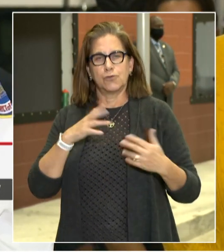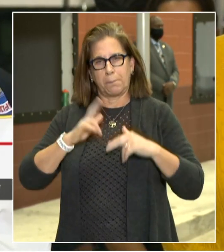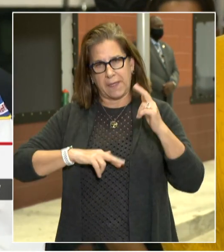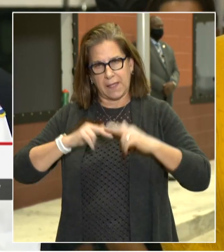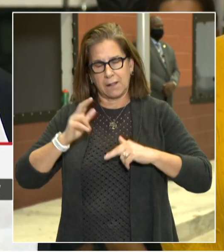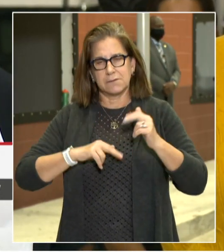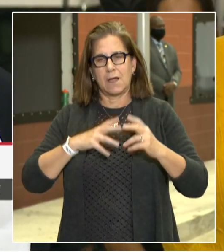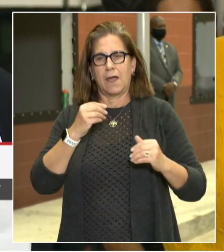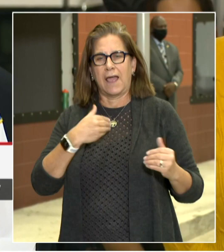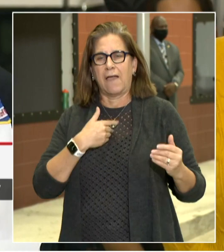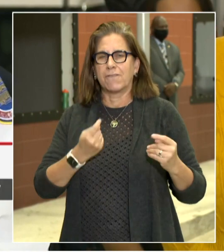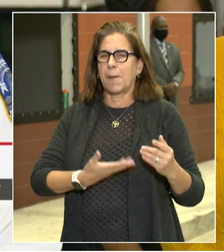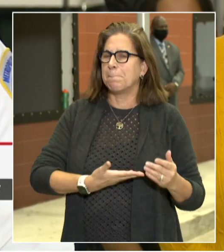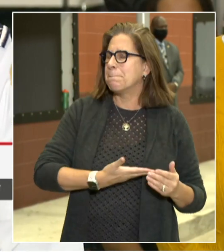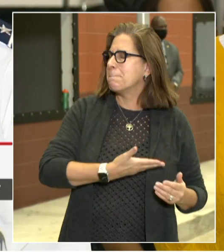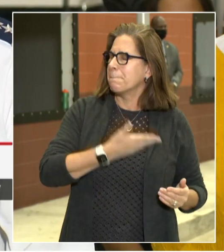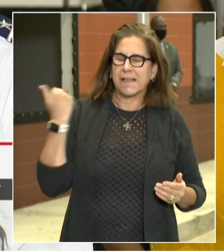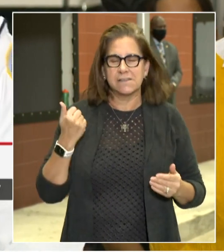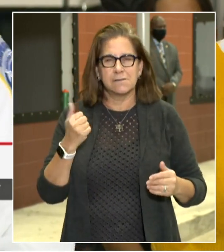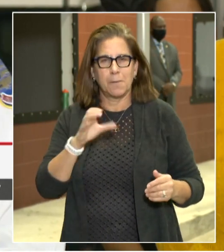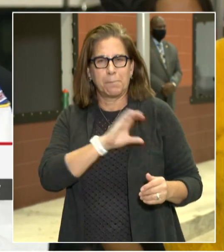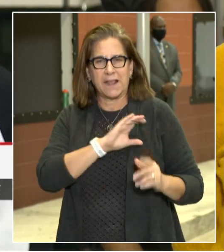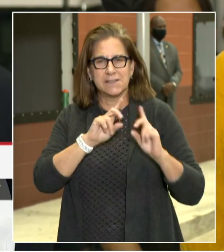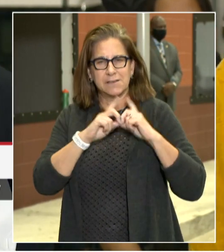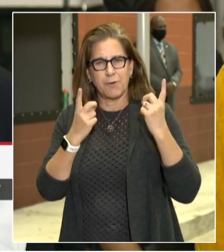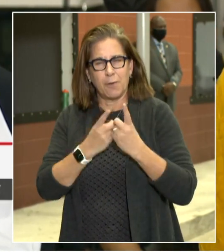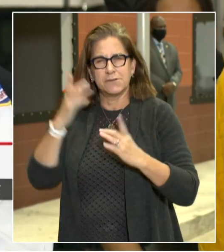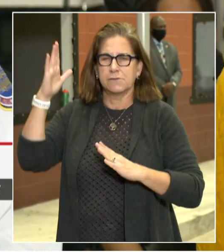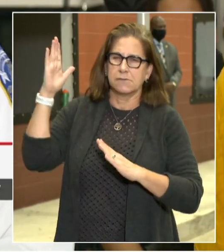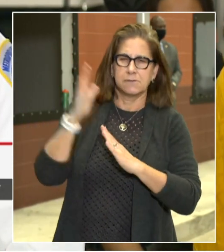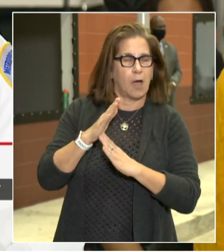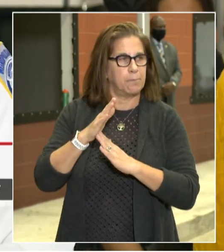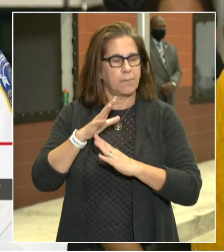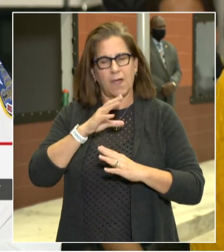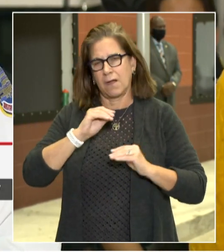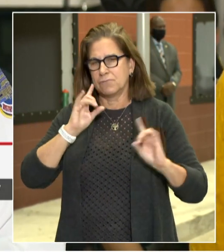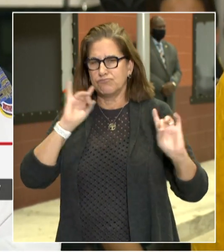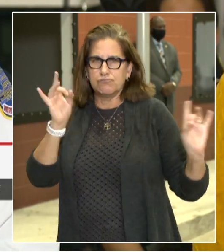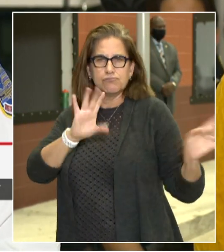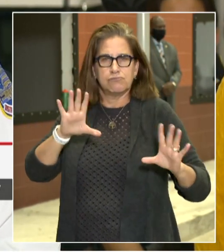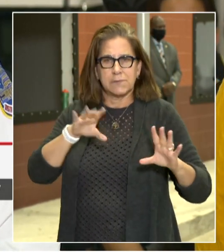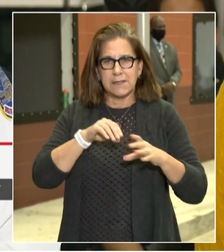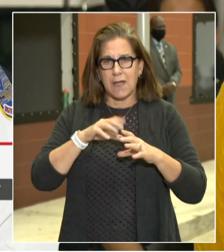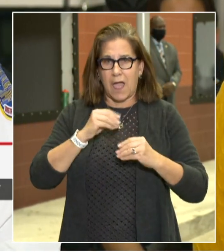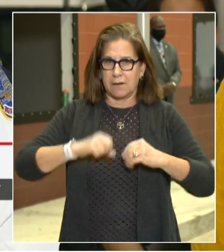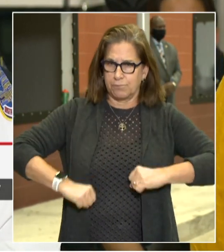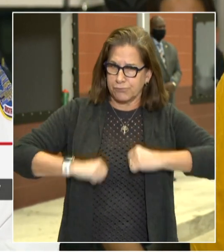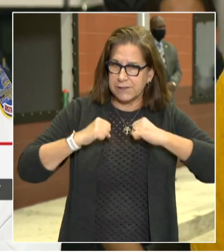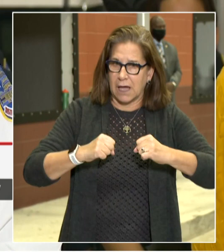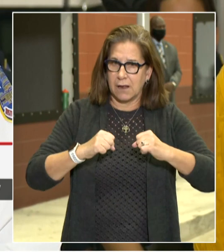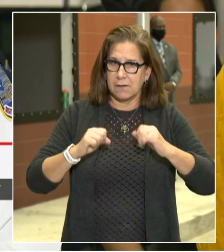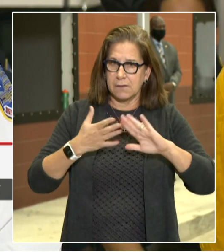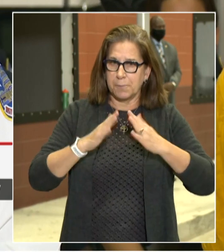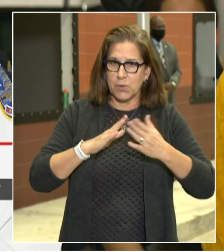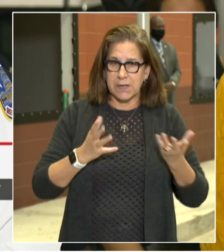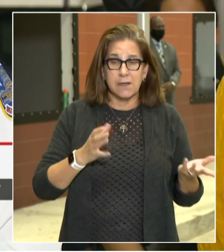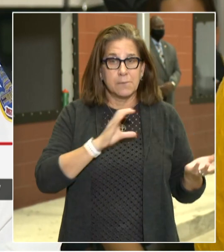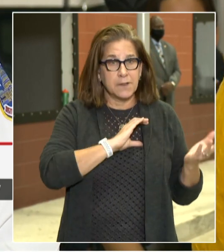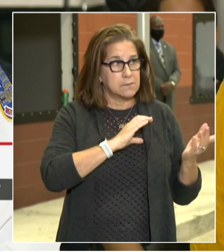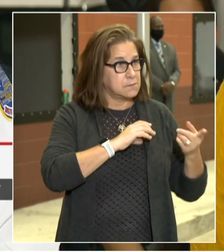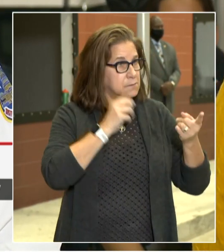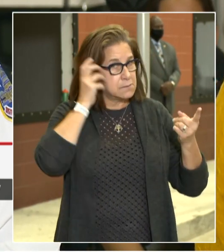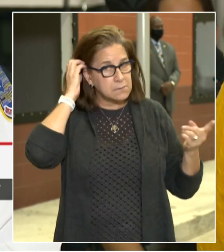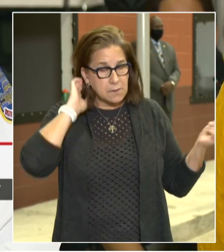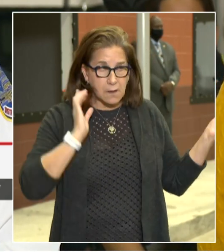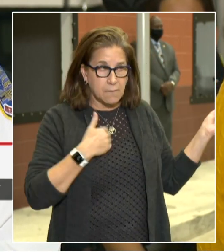community. In making sure that they have time to do these trainings, you know, some of them taking 8 hours, you know, that's most of